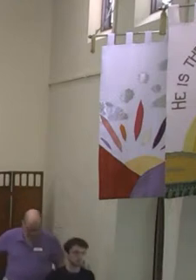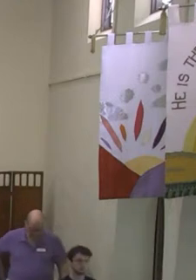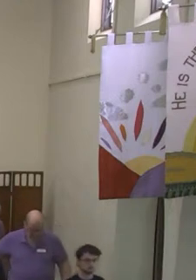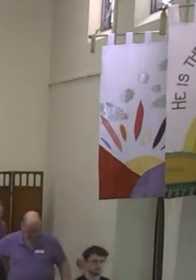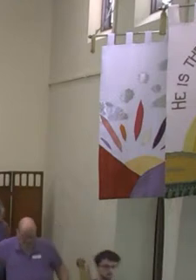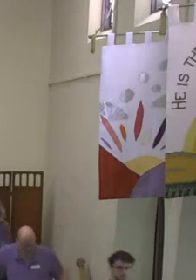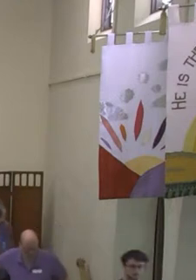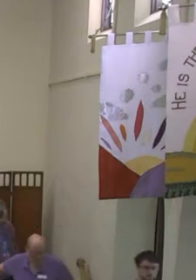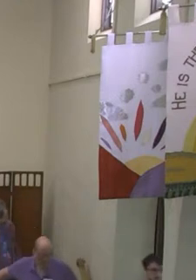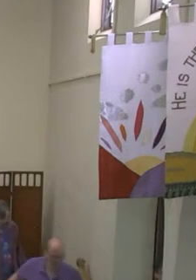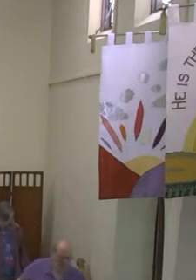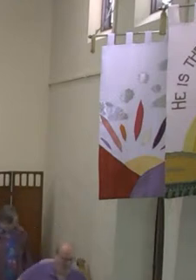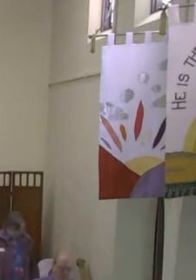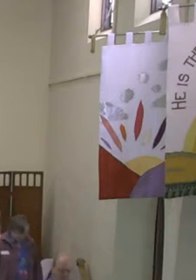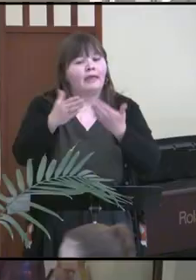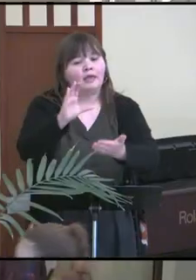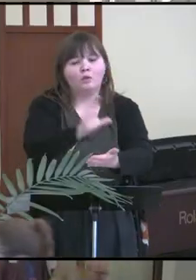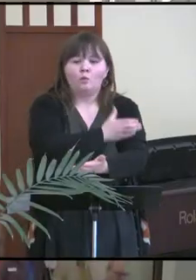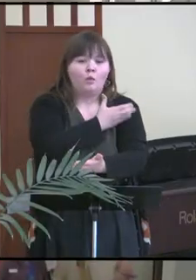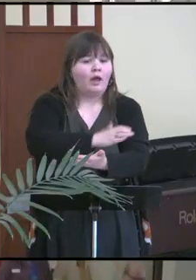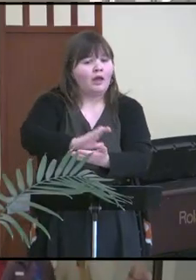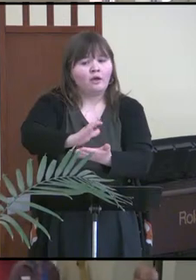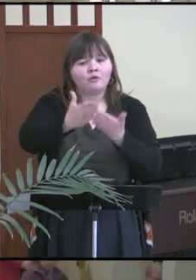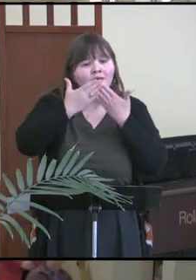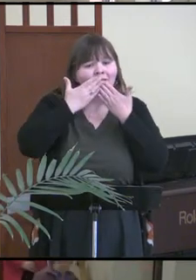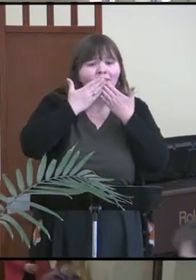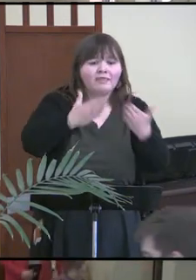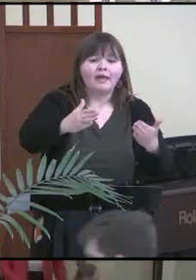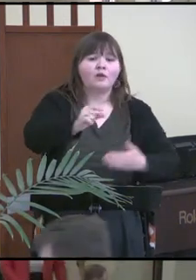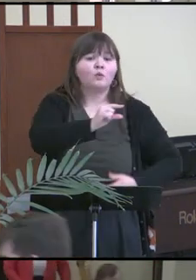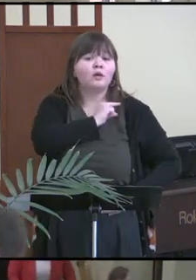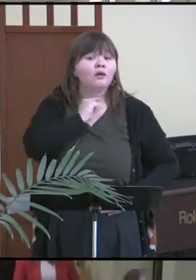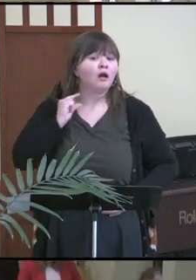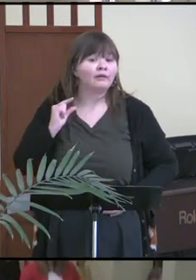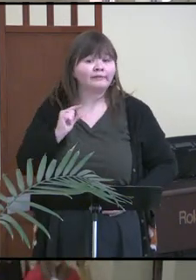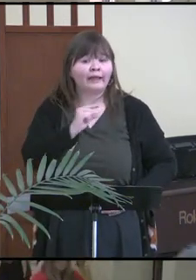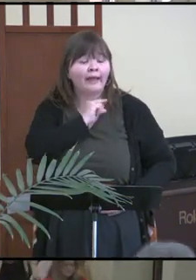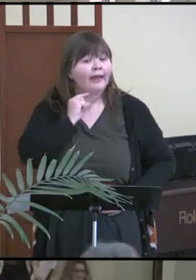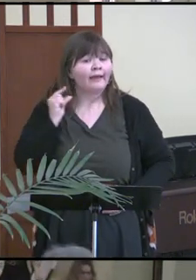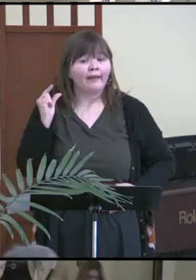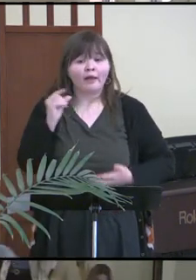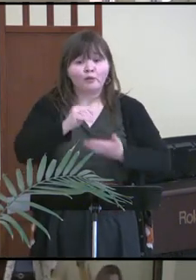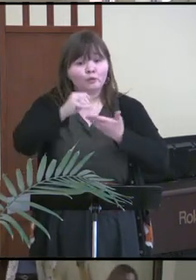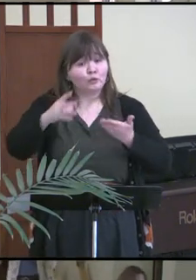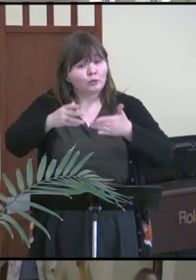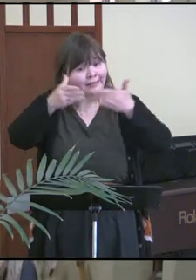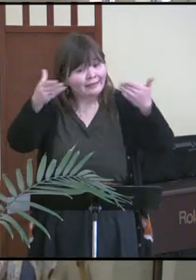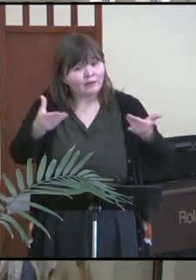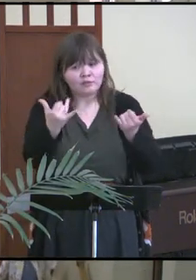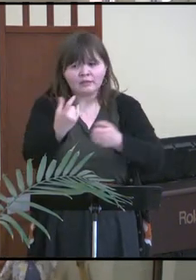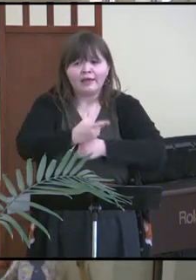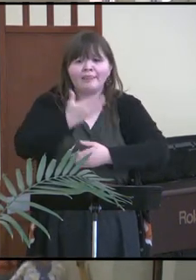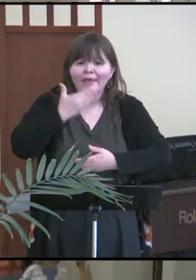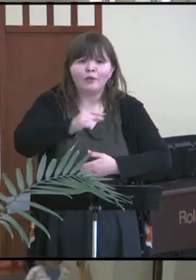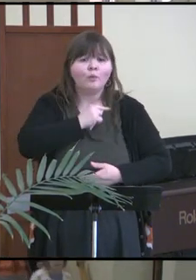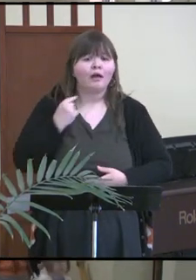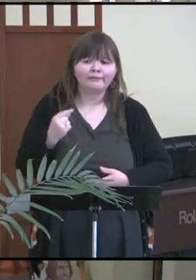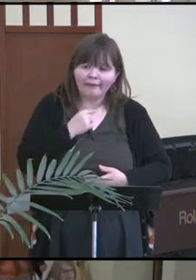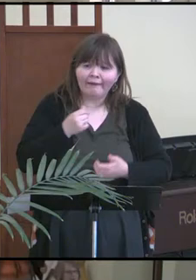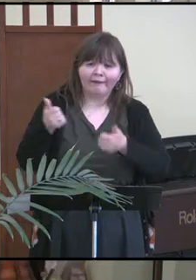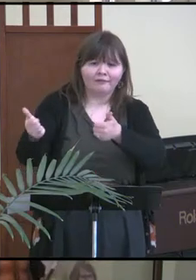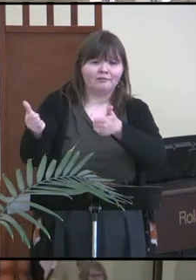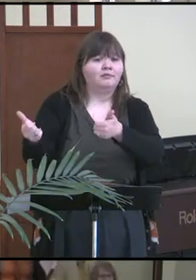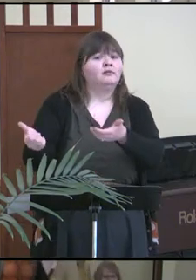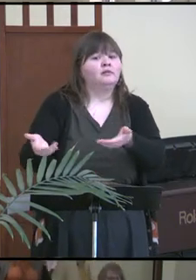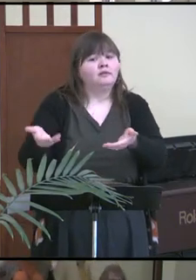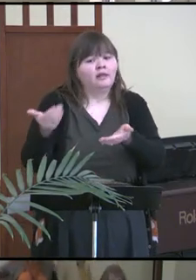Thank you, choir, and thank you to all of our Gonzaga students that are here today and helping us with